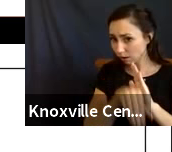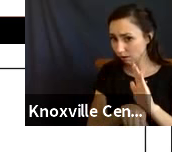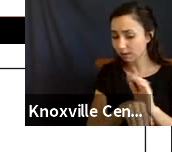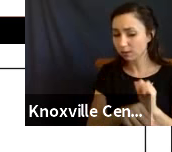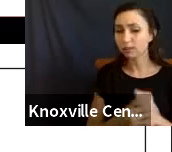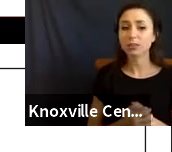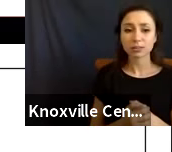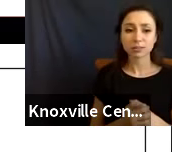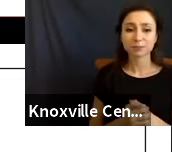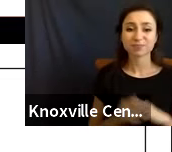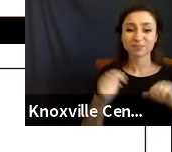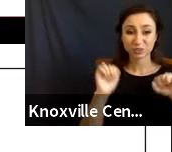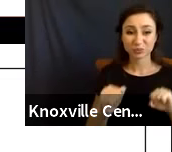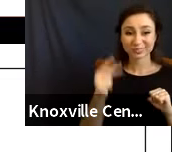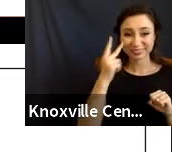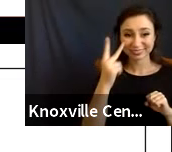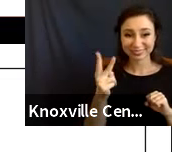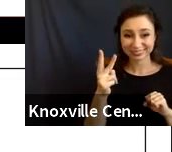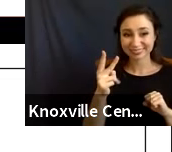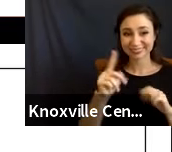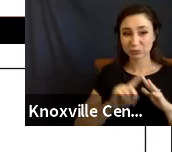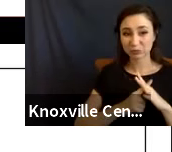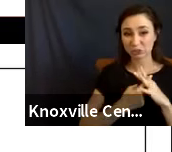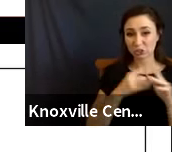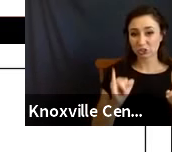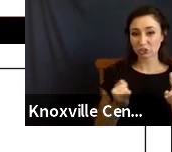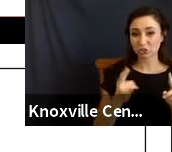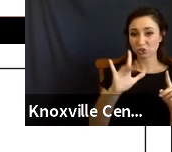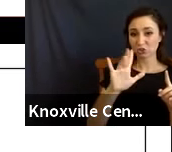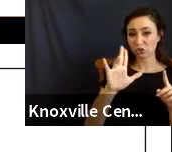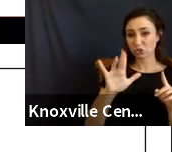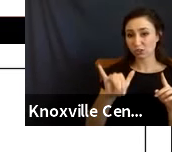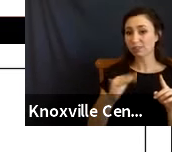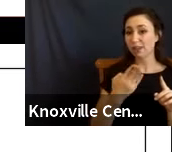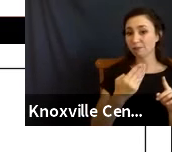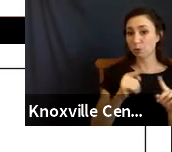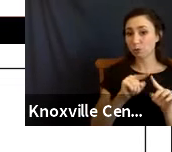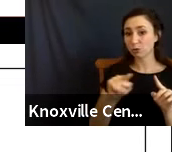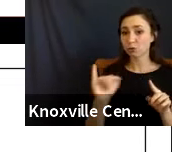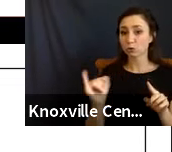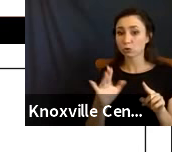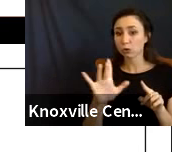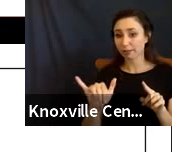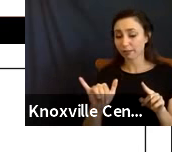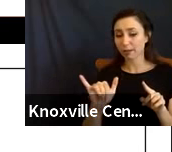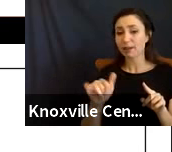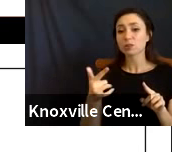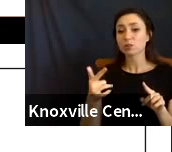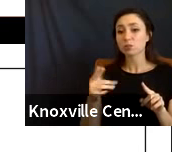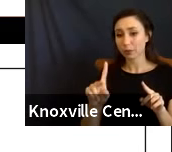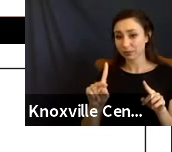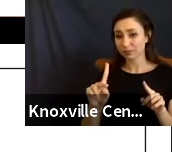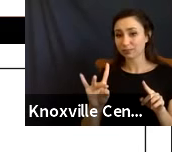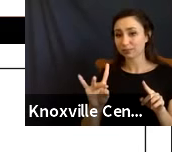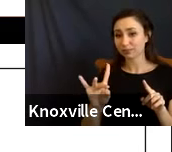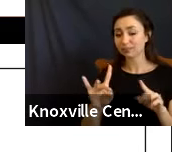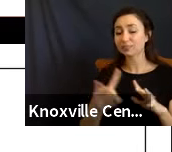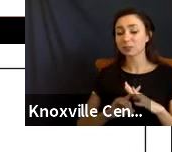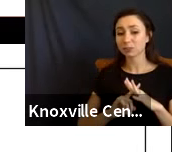see where we went from July 14th to July 28th. We went from that kind